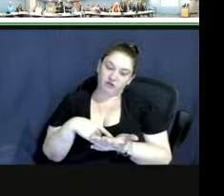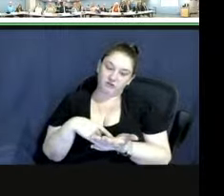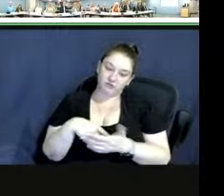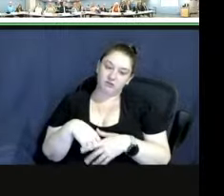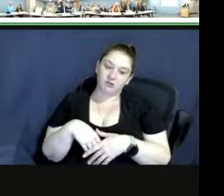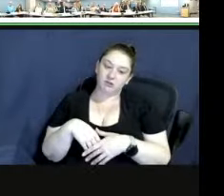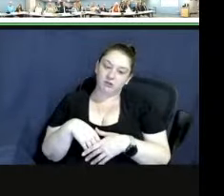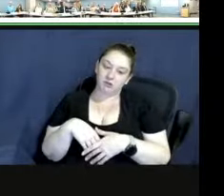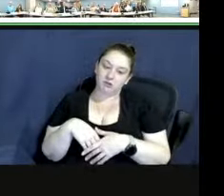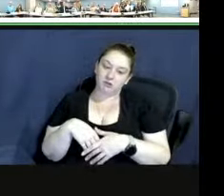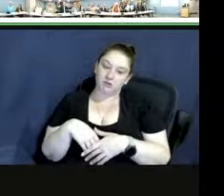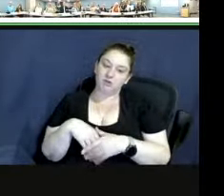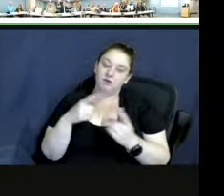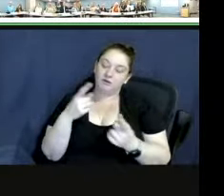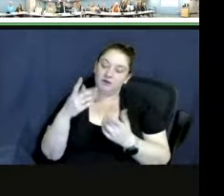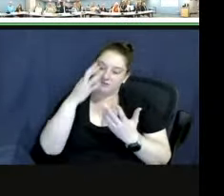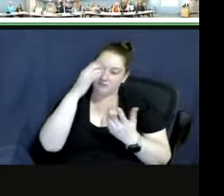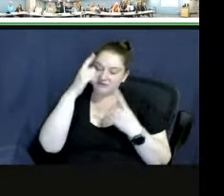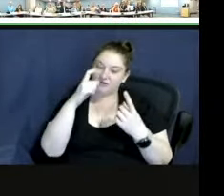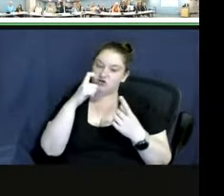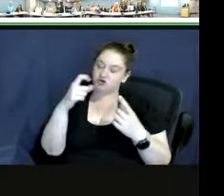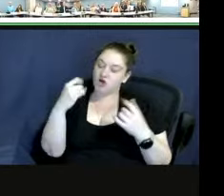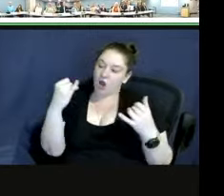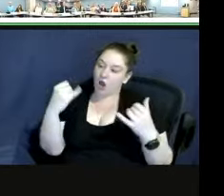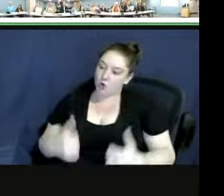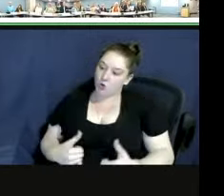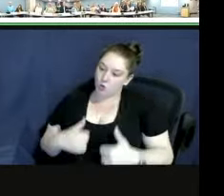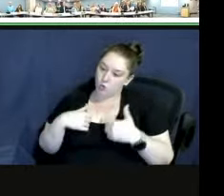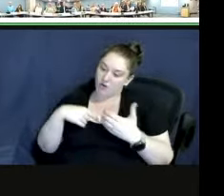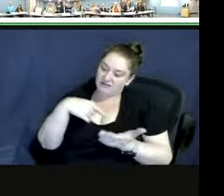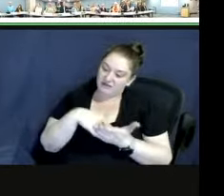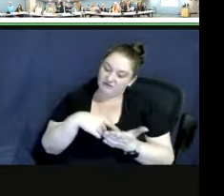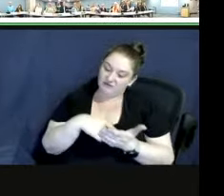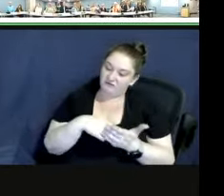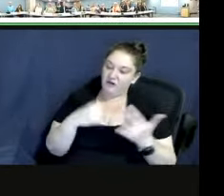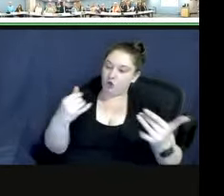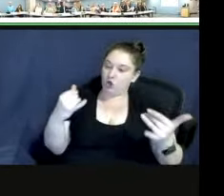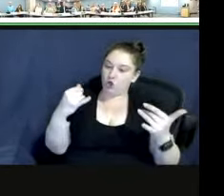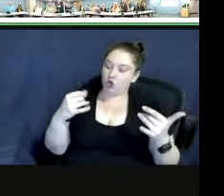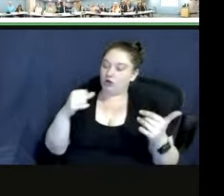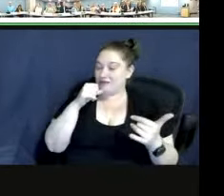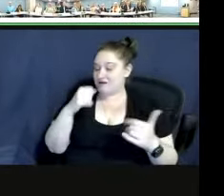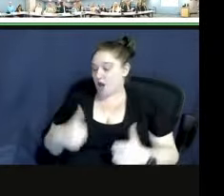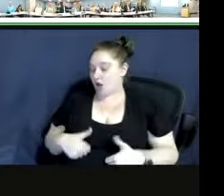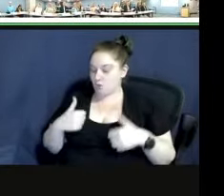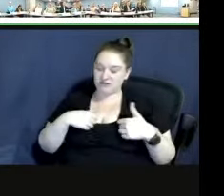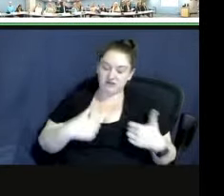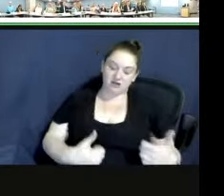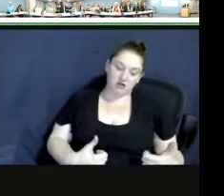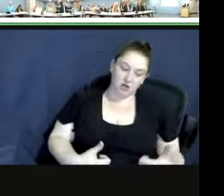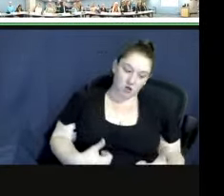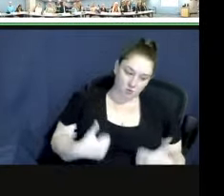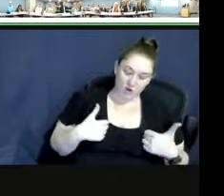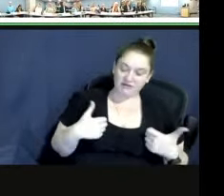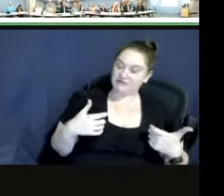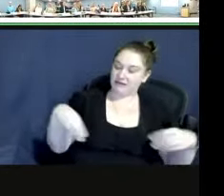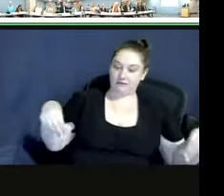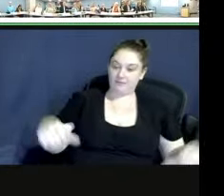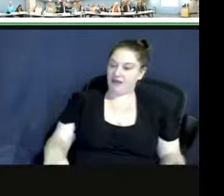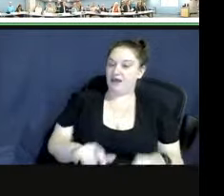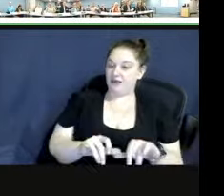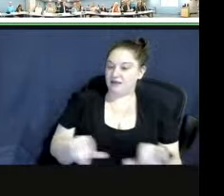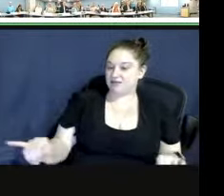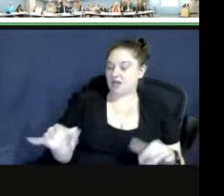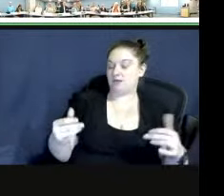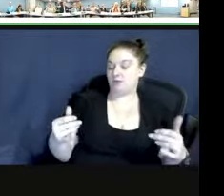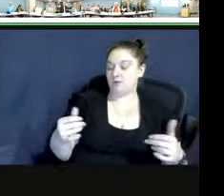Things that have been considered as a non-resident fee. Currently, non-residents and residents pay the same for programs at Center 50 Plus. But